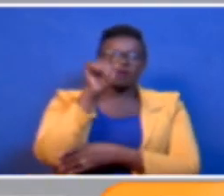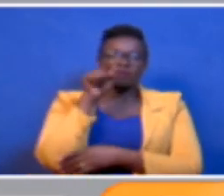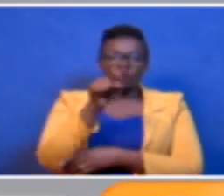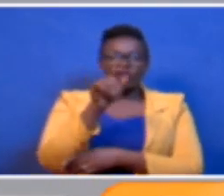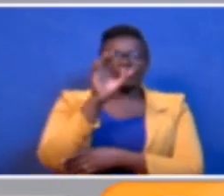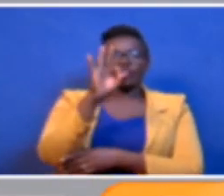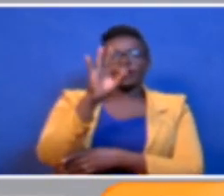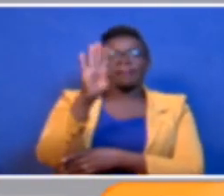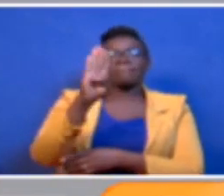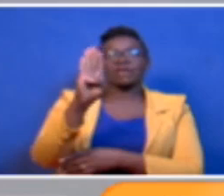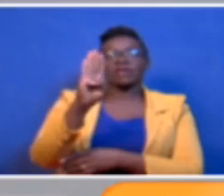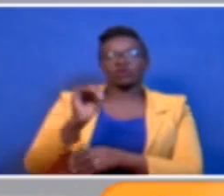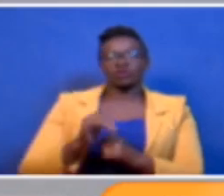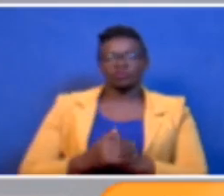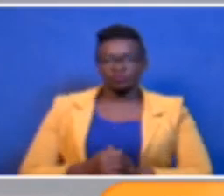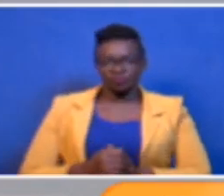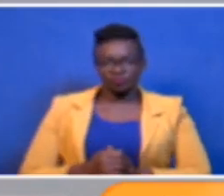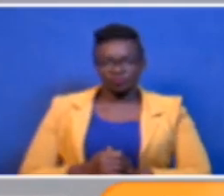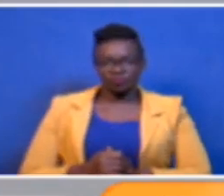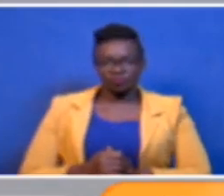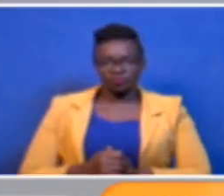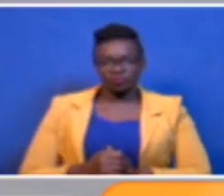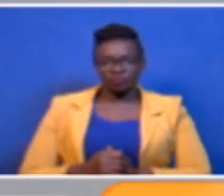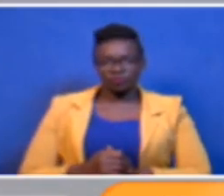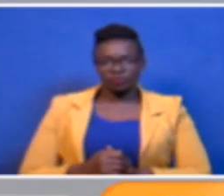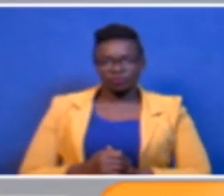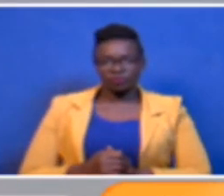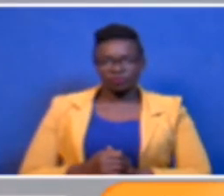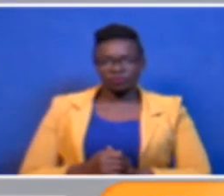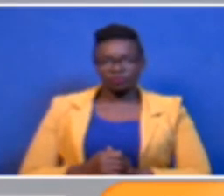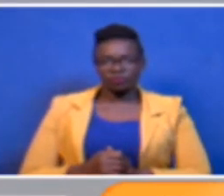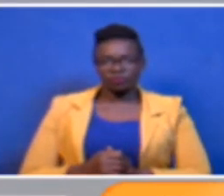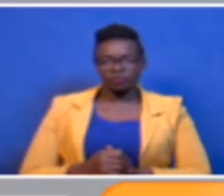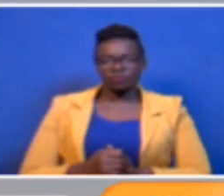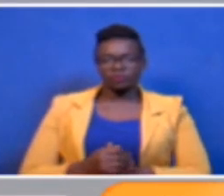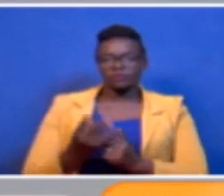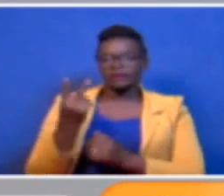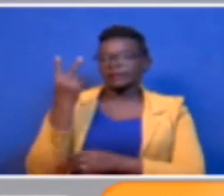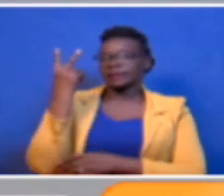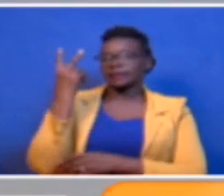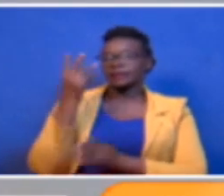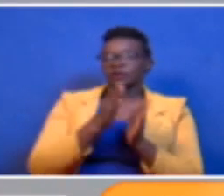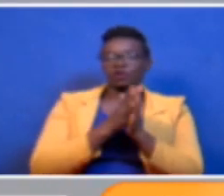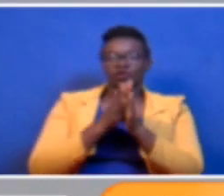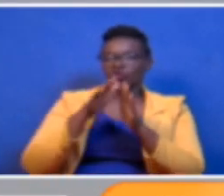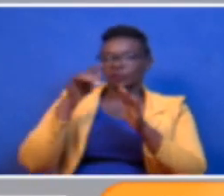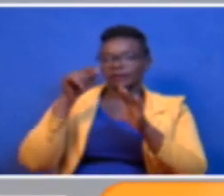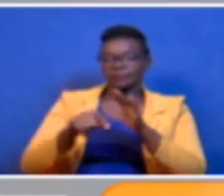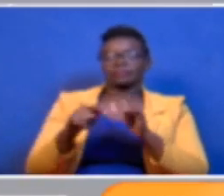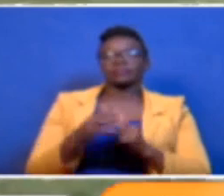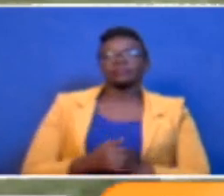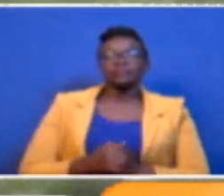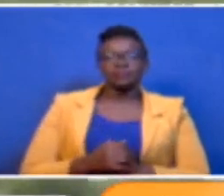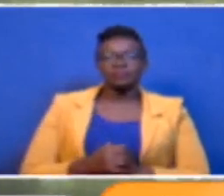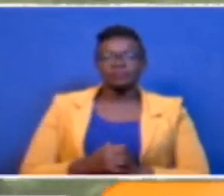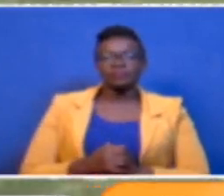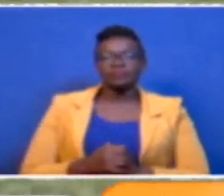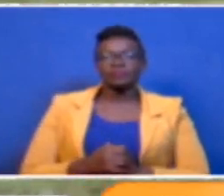5.3 billion shillings. Let's begin the podcast with our very own Sam Gituku.